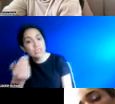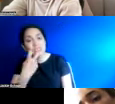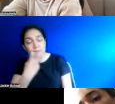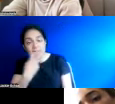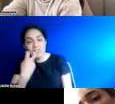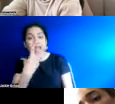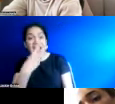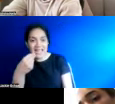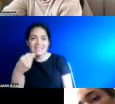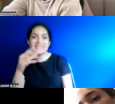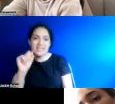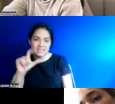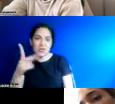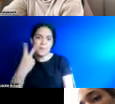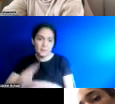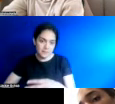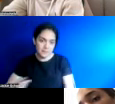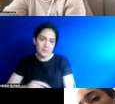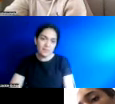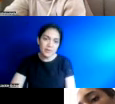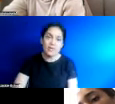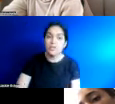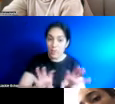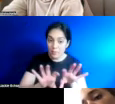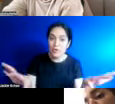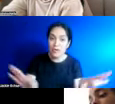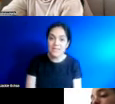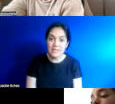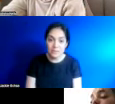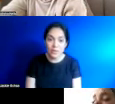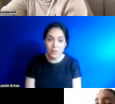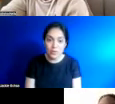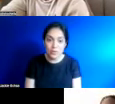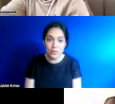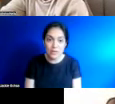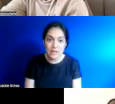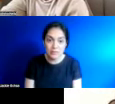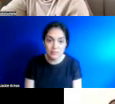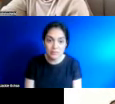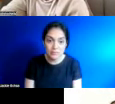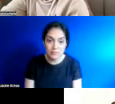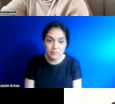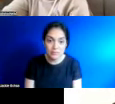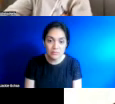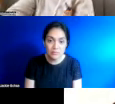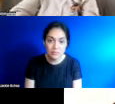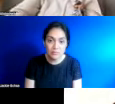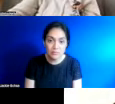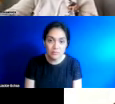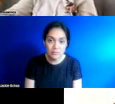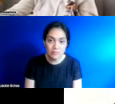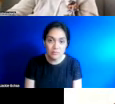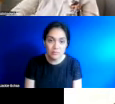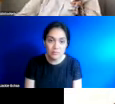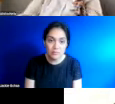to use speech and ASL. So I'm going to go ahead and separate you in your groups now.